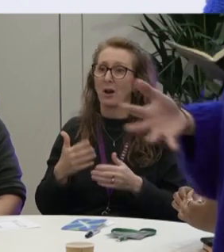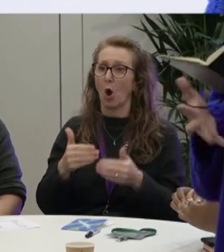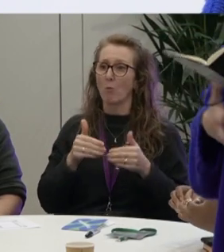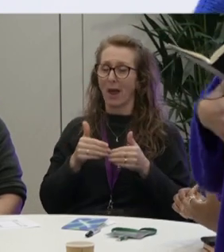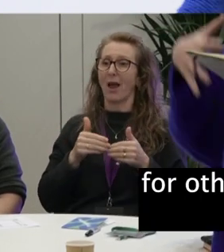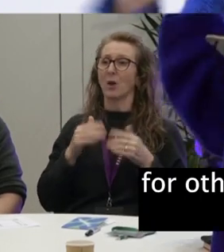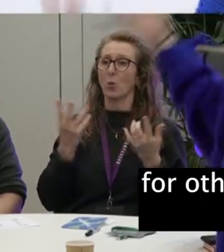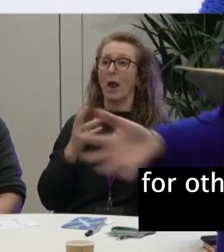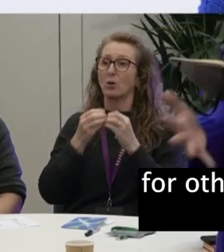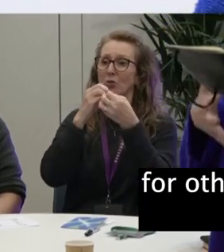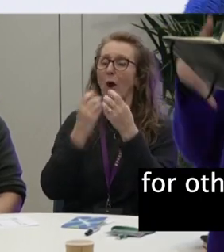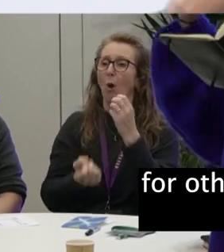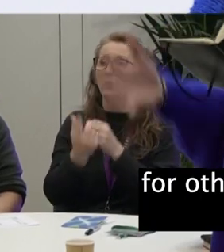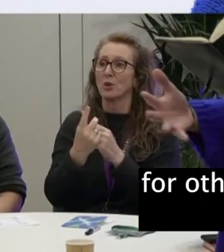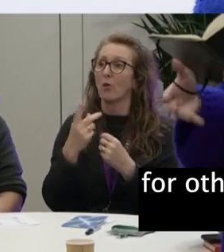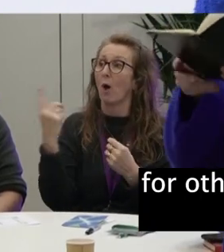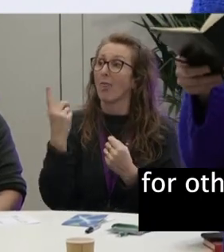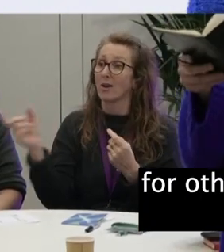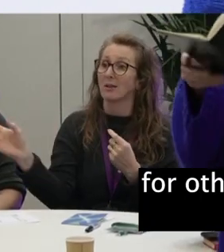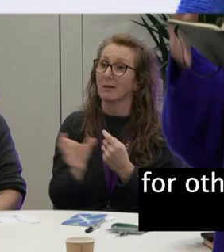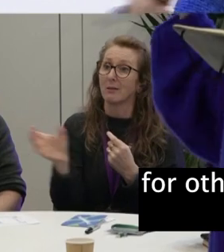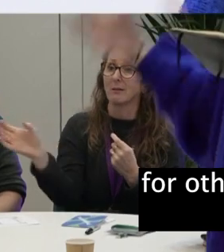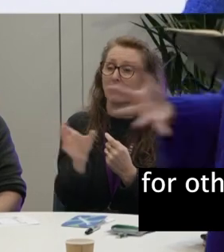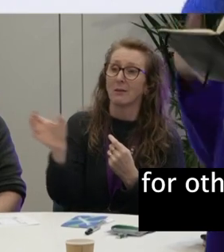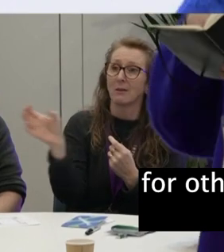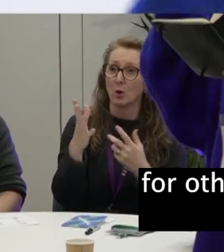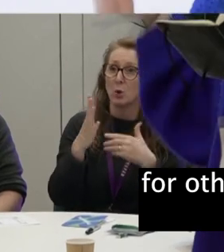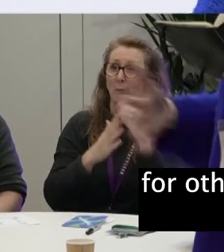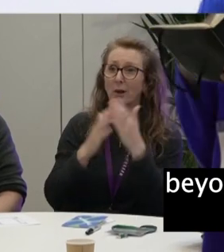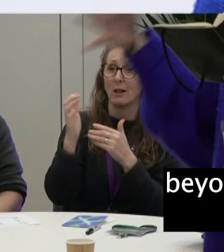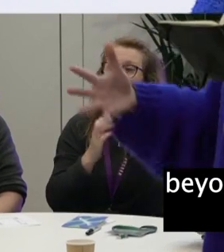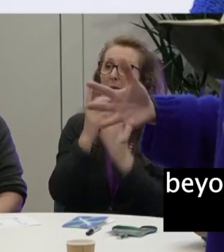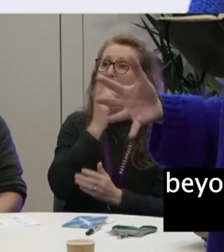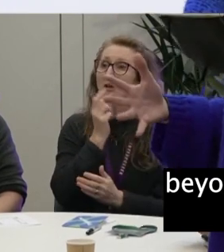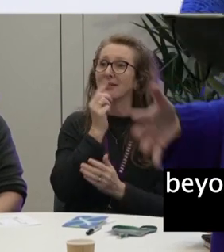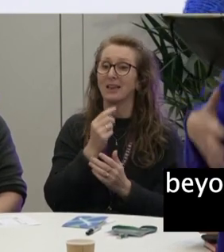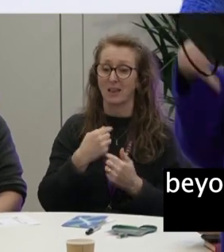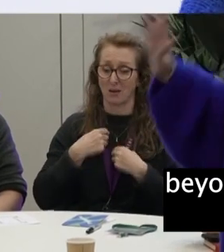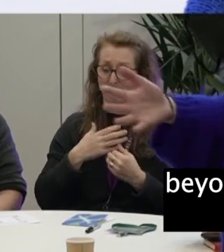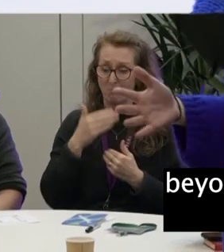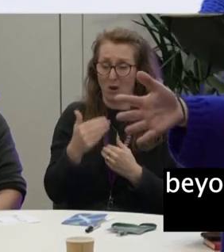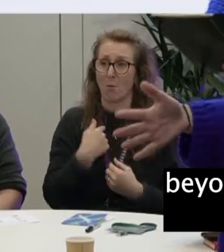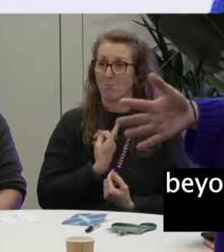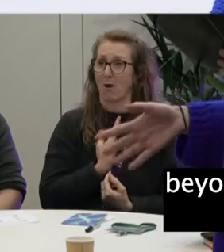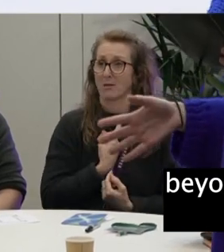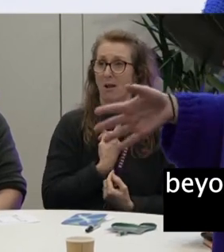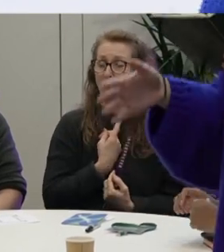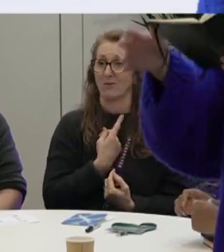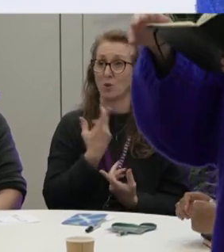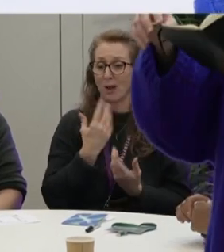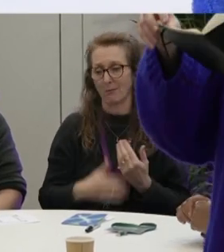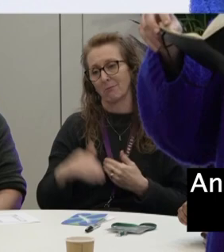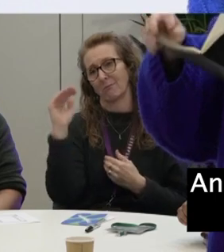create opportunities for other people to come in, other people to speak, and build capacity beyond just myself for transformative long-term